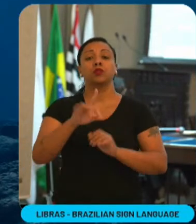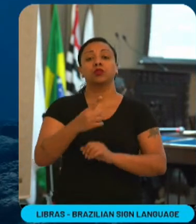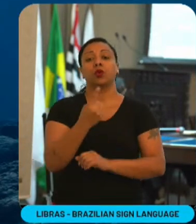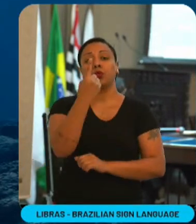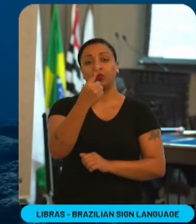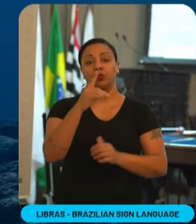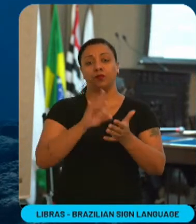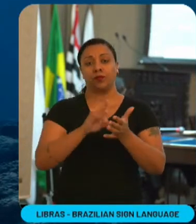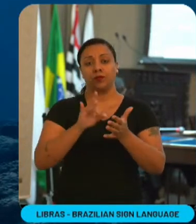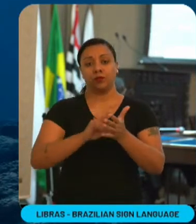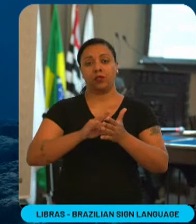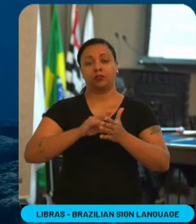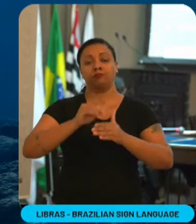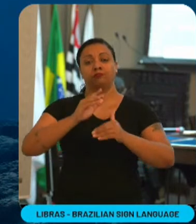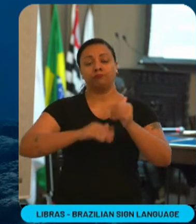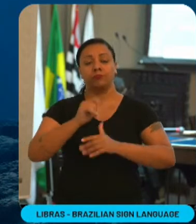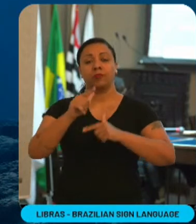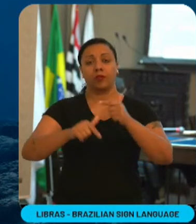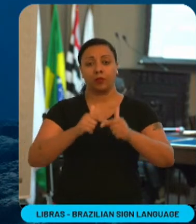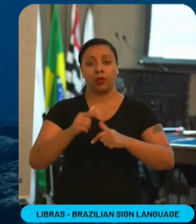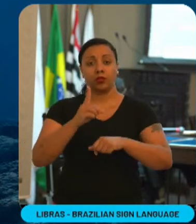the several